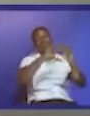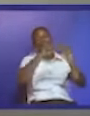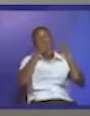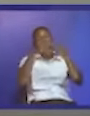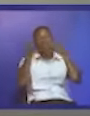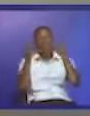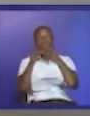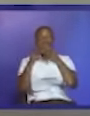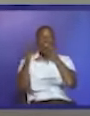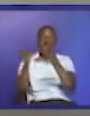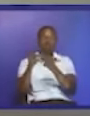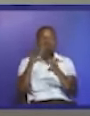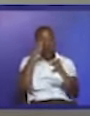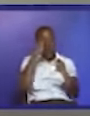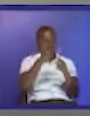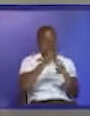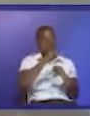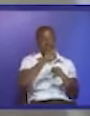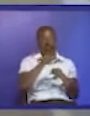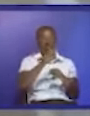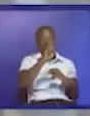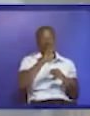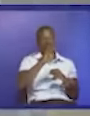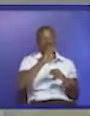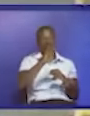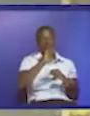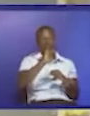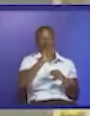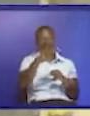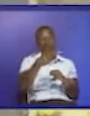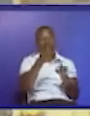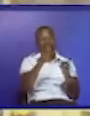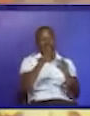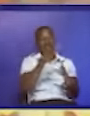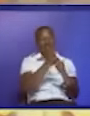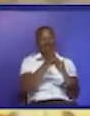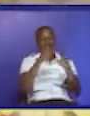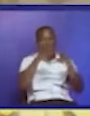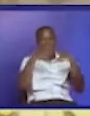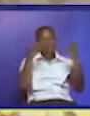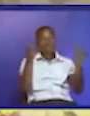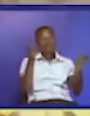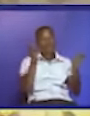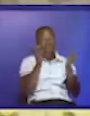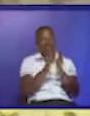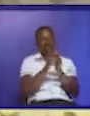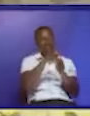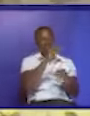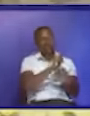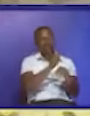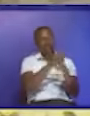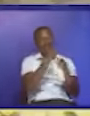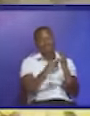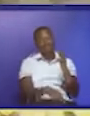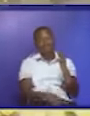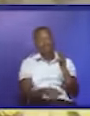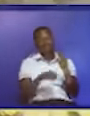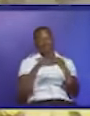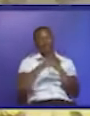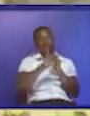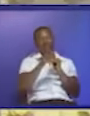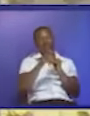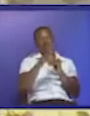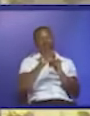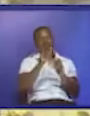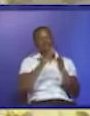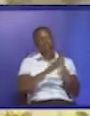boy Jeremiah, when he was receiving a revelation of his call and his mandate, in Jeremiah chapter 1, when you read from